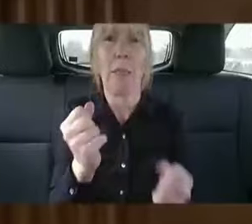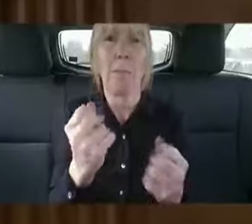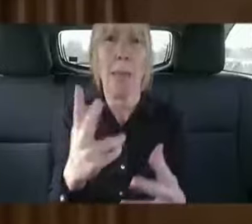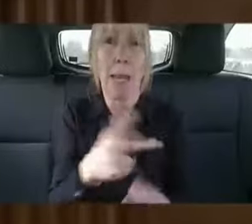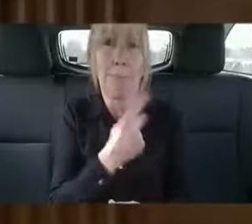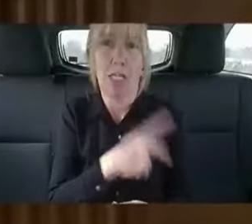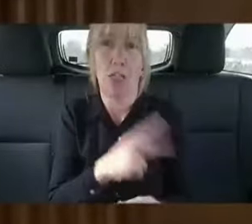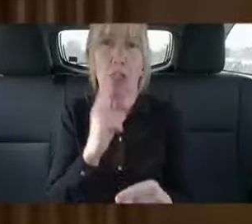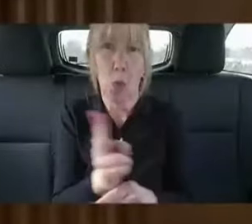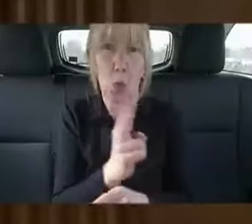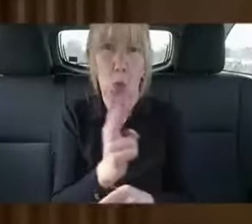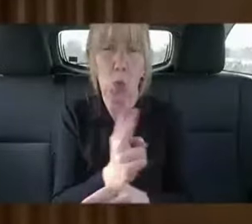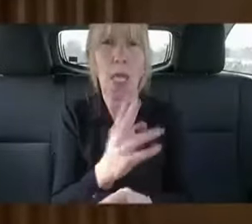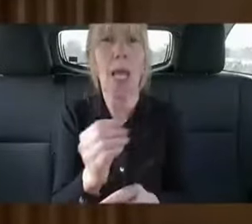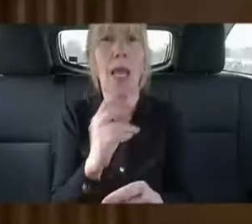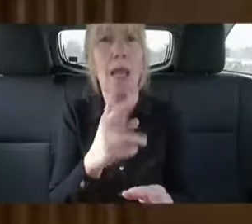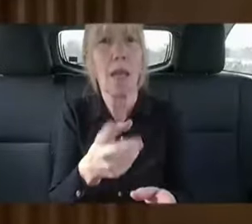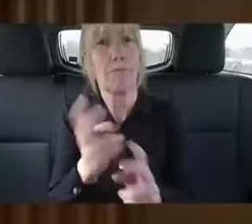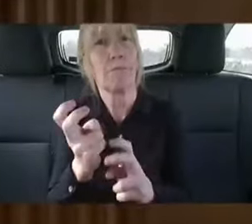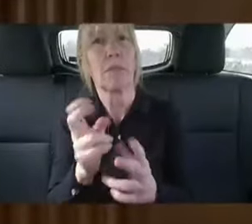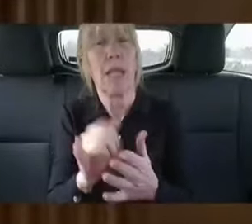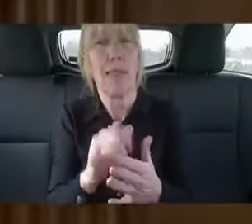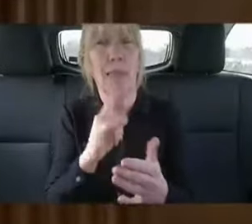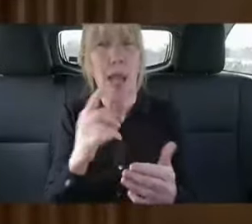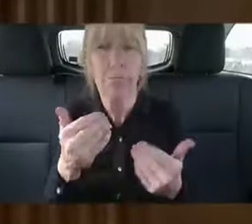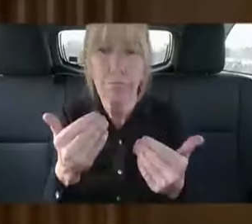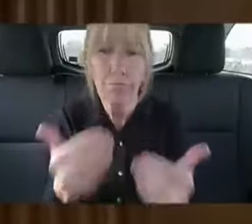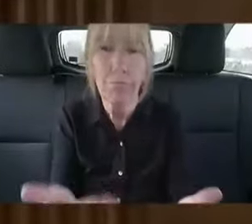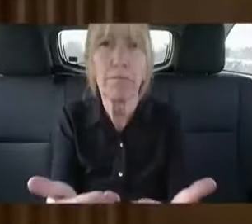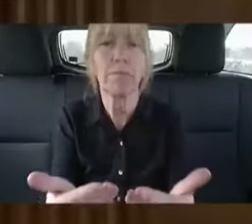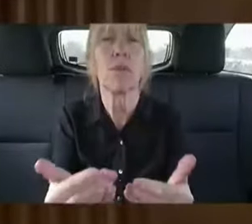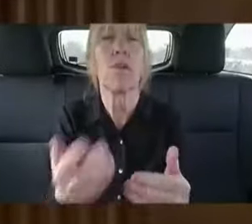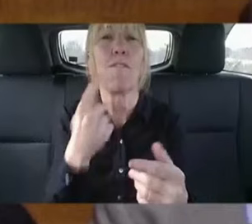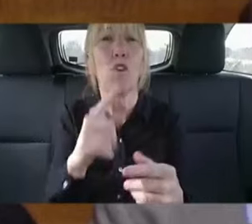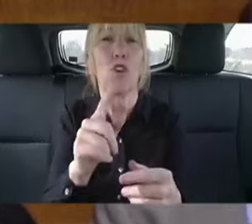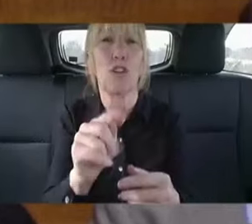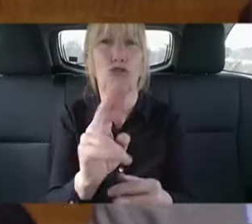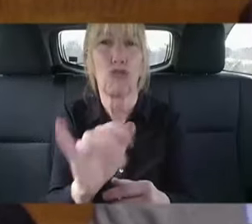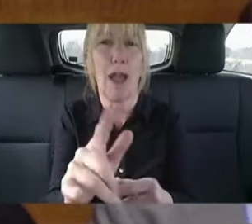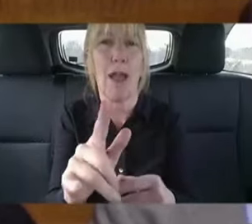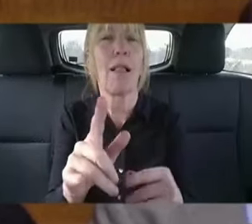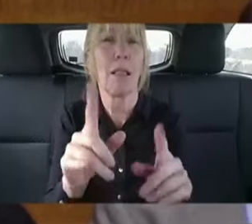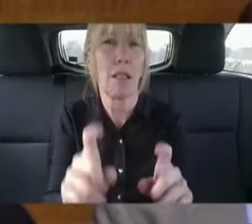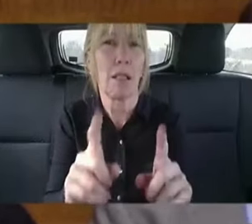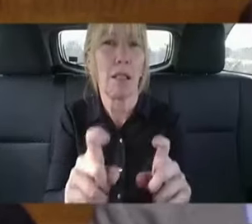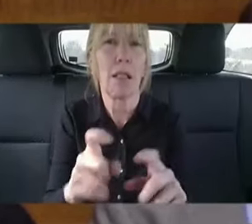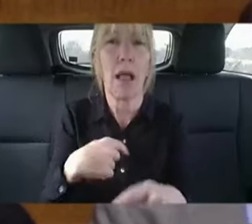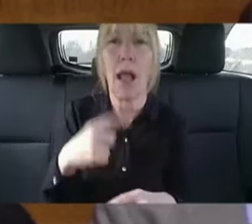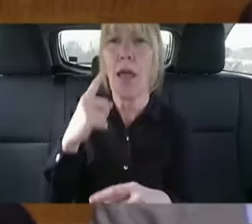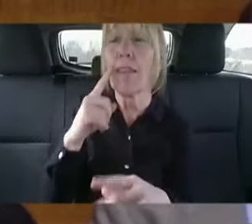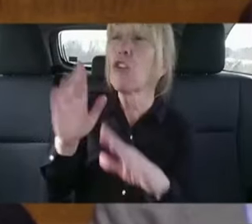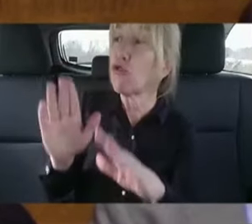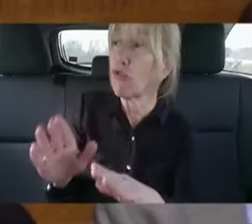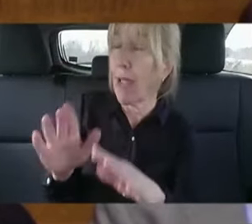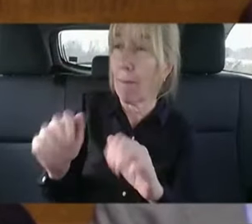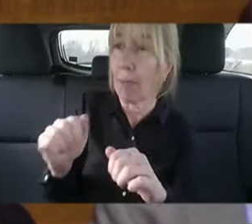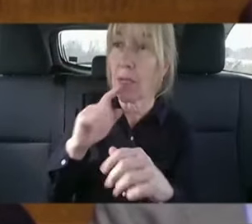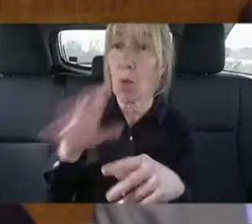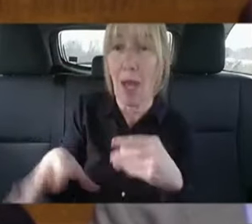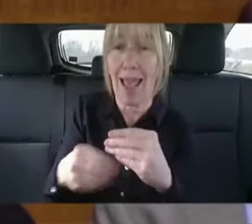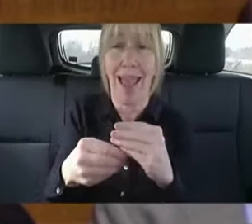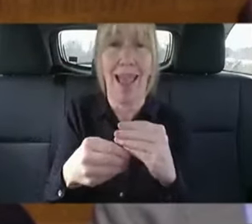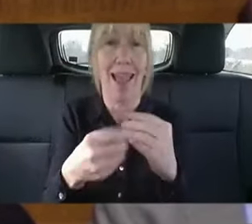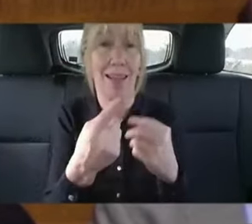using and then take that forward for trials. Right. I think there's the great possibility. Dr. Walker, do you want to add anything to that? Yeah, and this